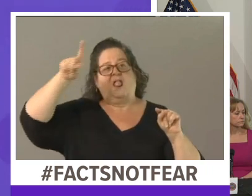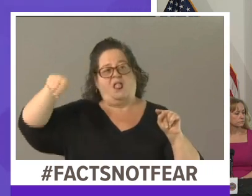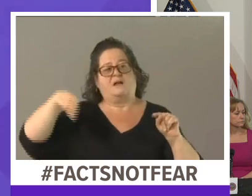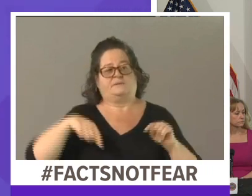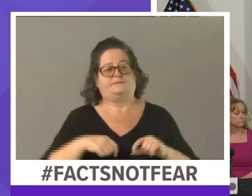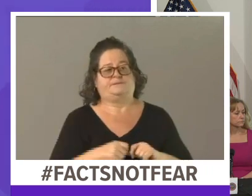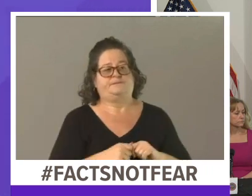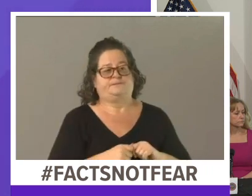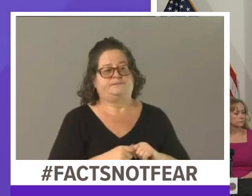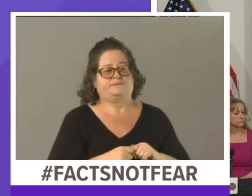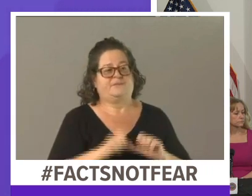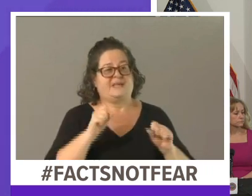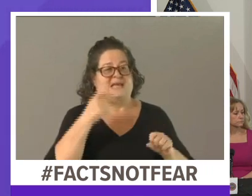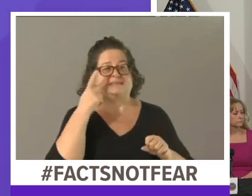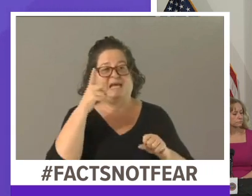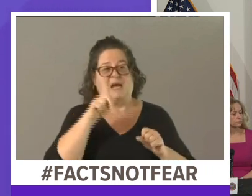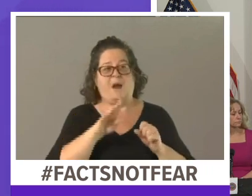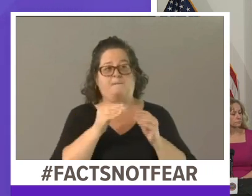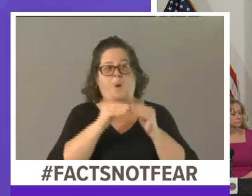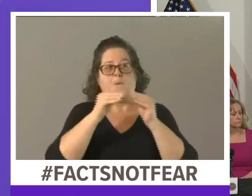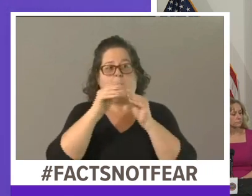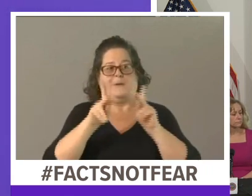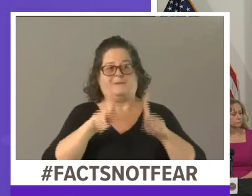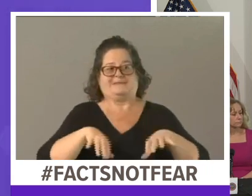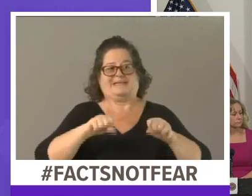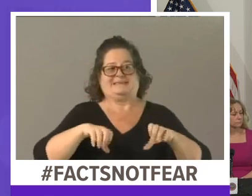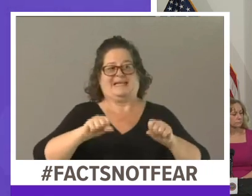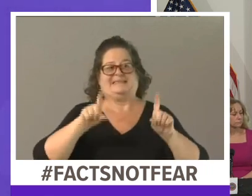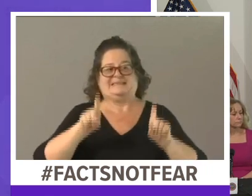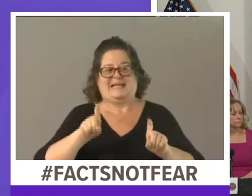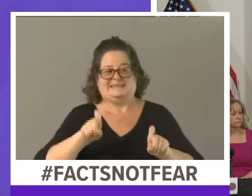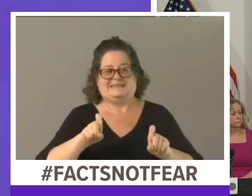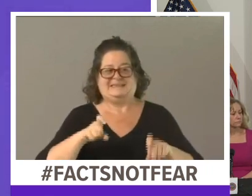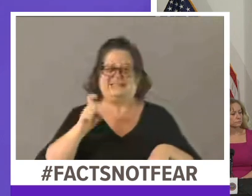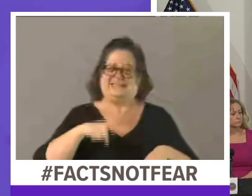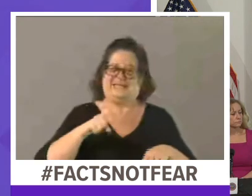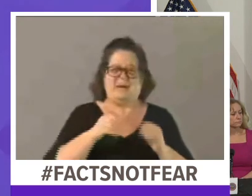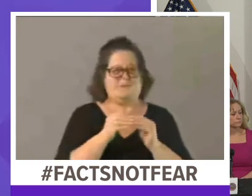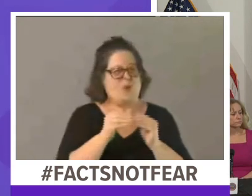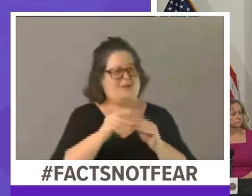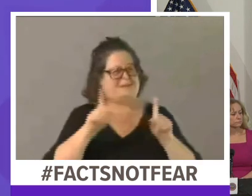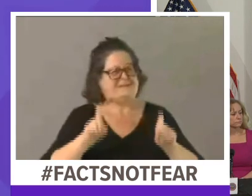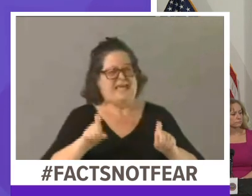of tests in the state of Arizona. We need even more, but we're at over